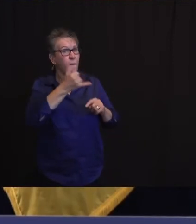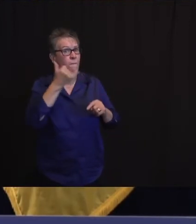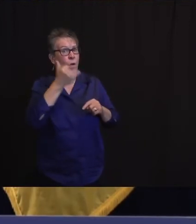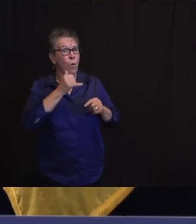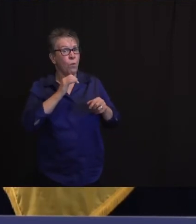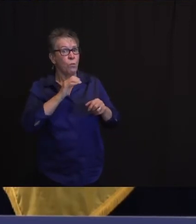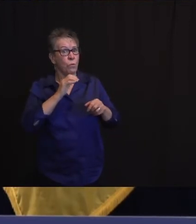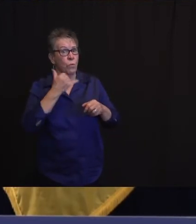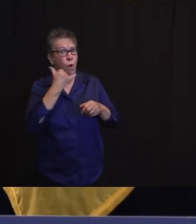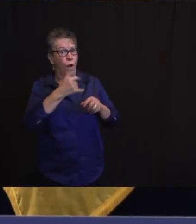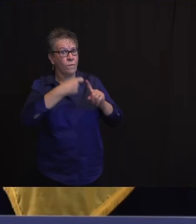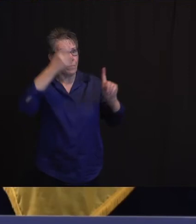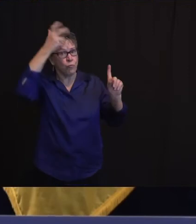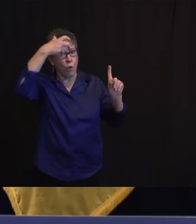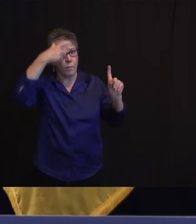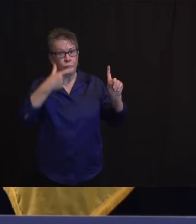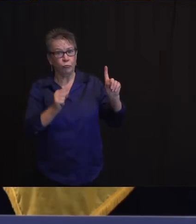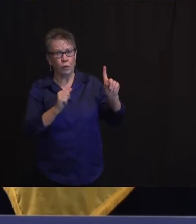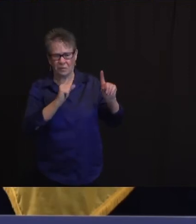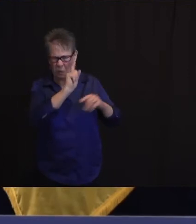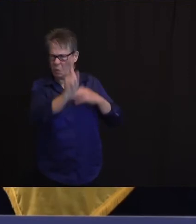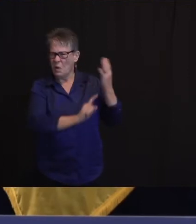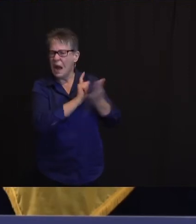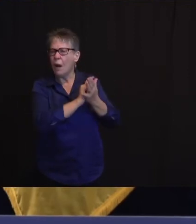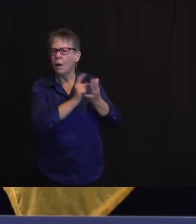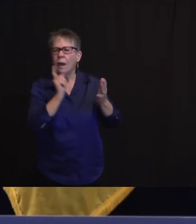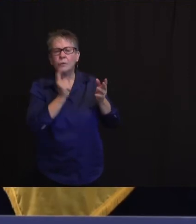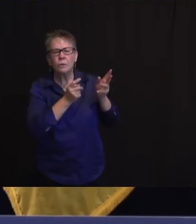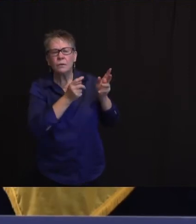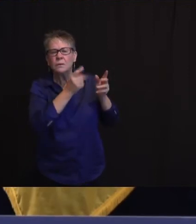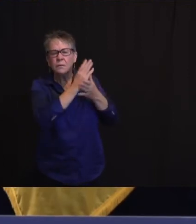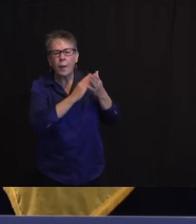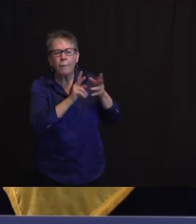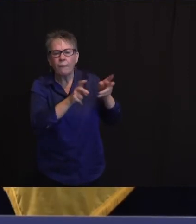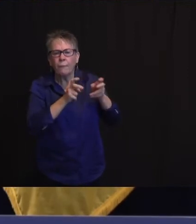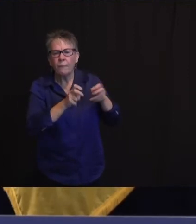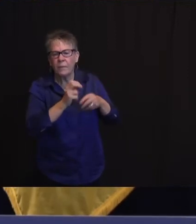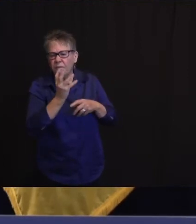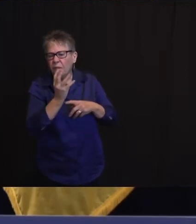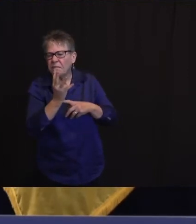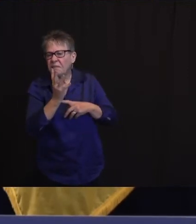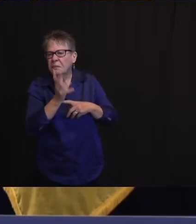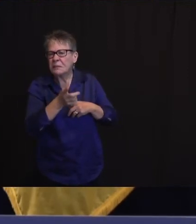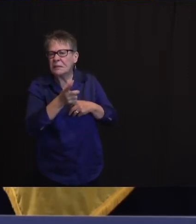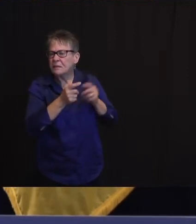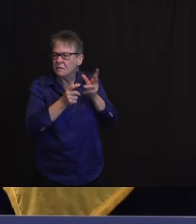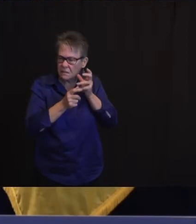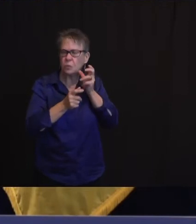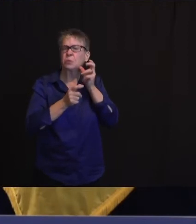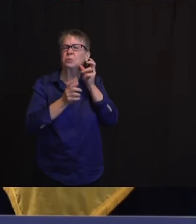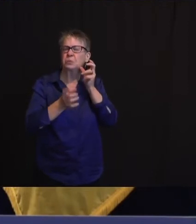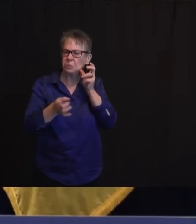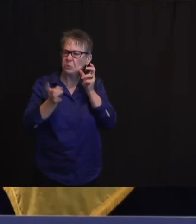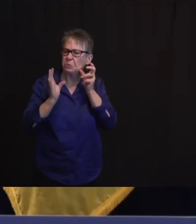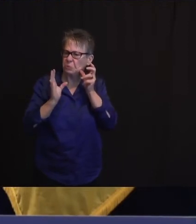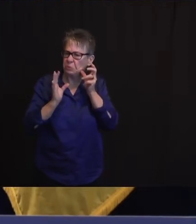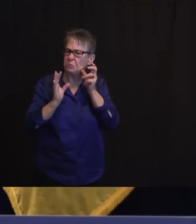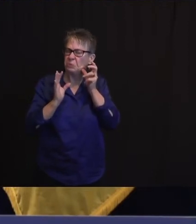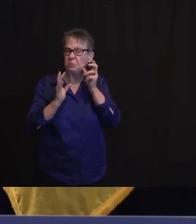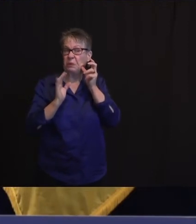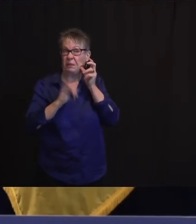fairly one-sided. But I listened to enough of it that I was appalled, literally appalled. It just takes your breath away. Now we know